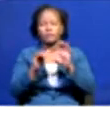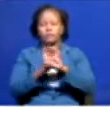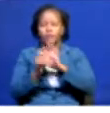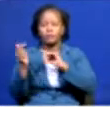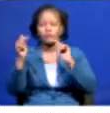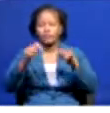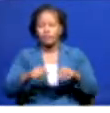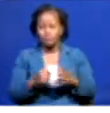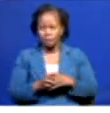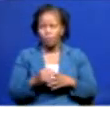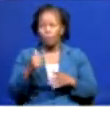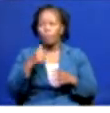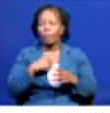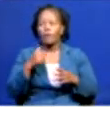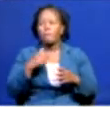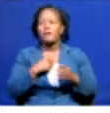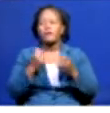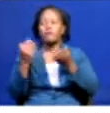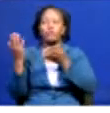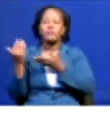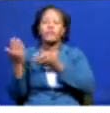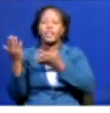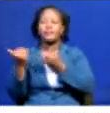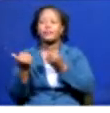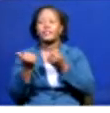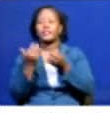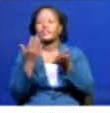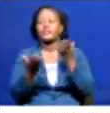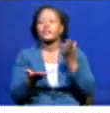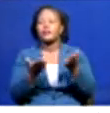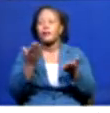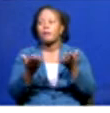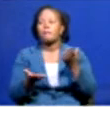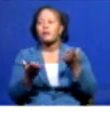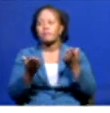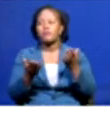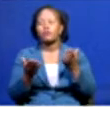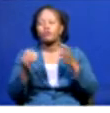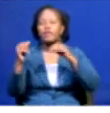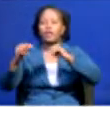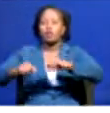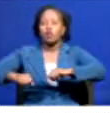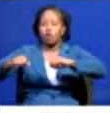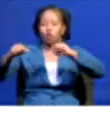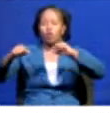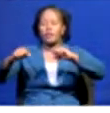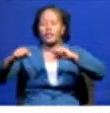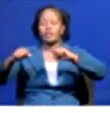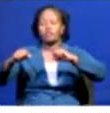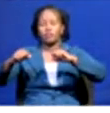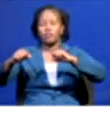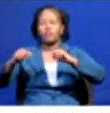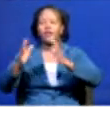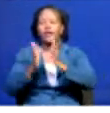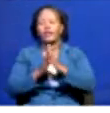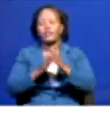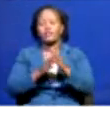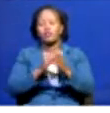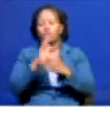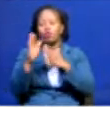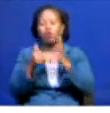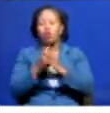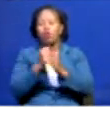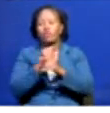I will be expecting, for example, to the commandant and to the directing staff in